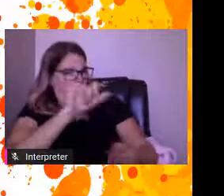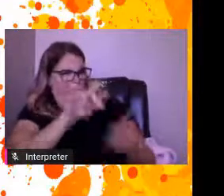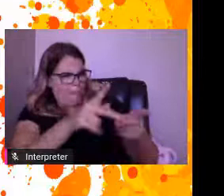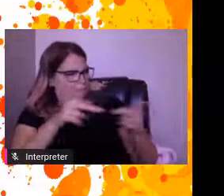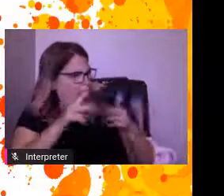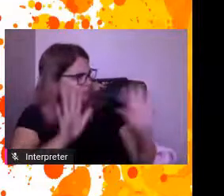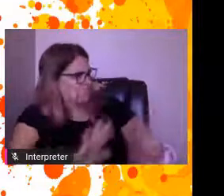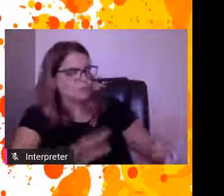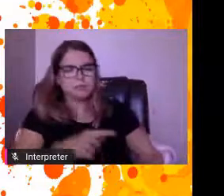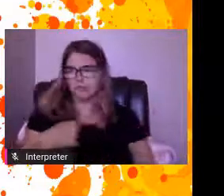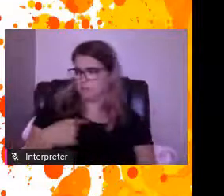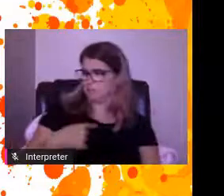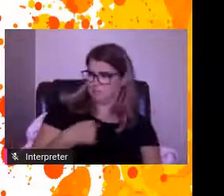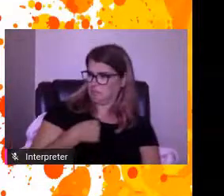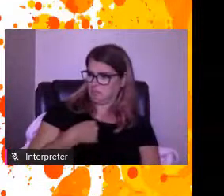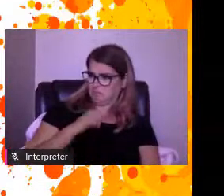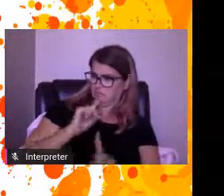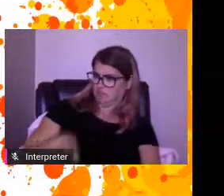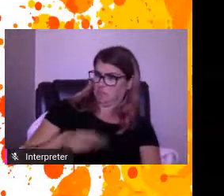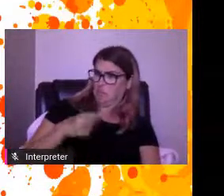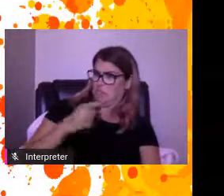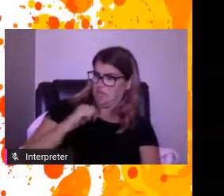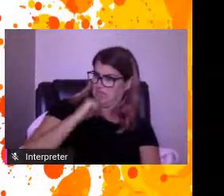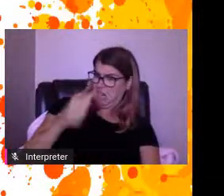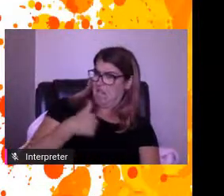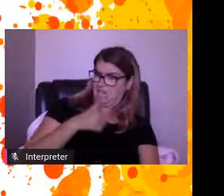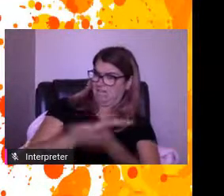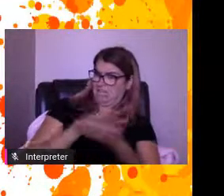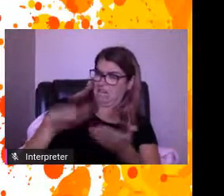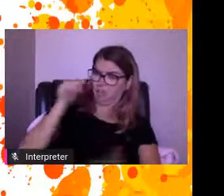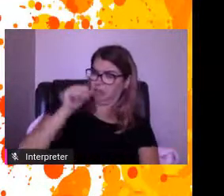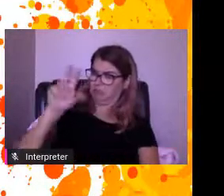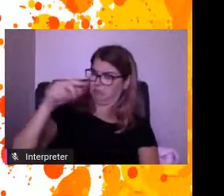nice girl. I'm a photographer. I go anywhere."